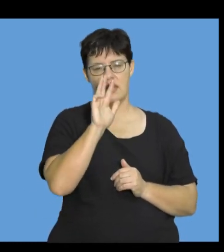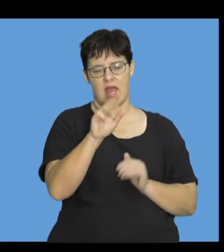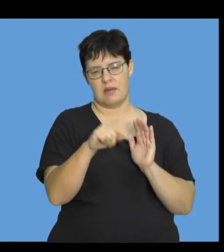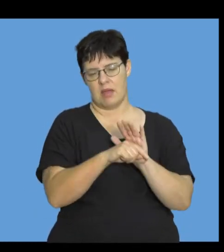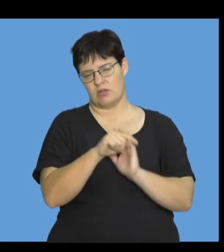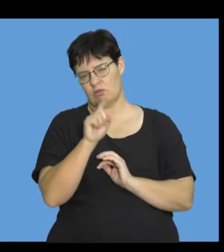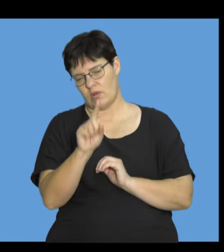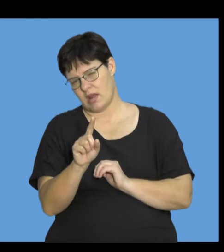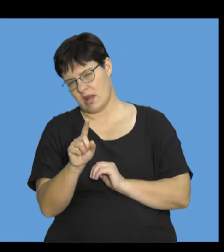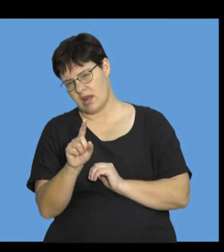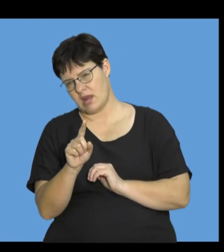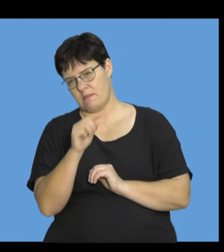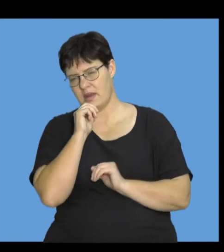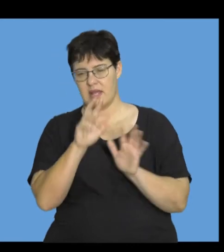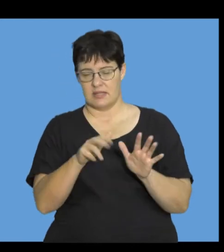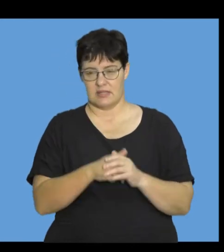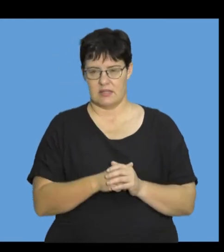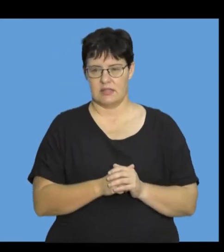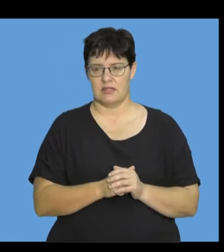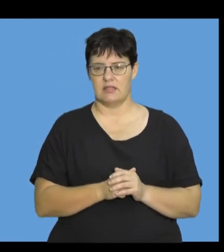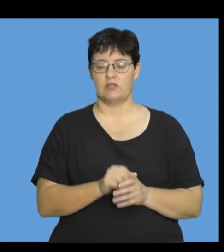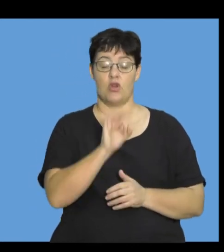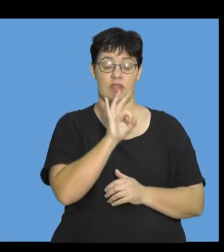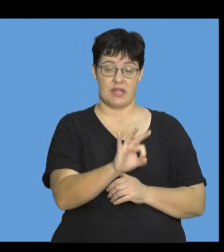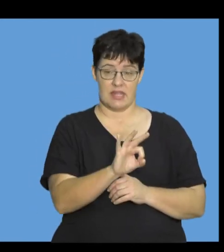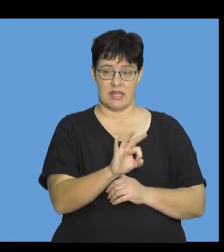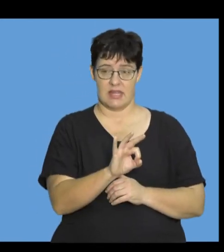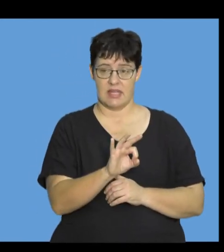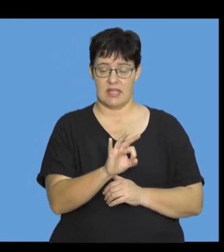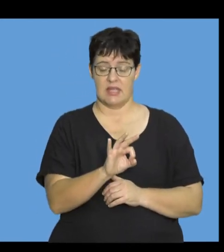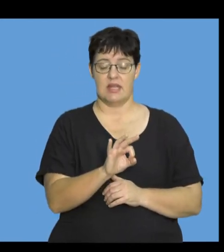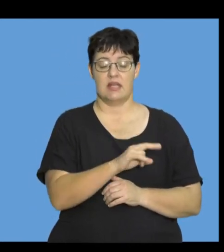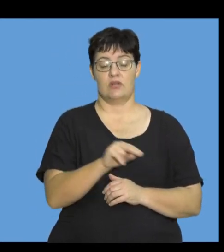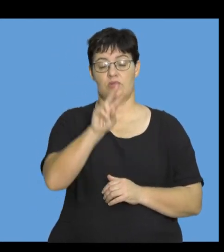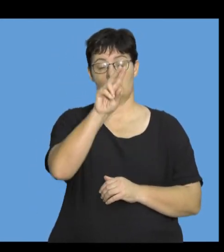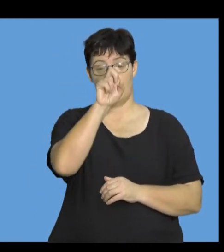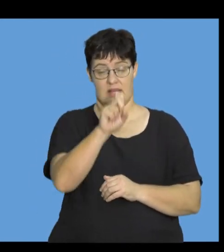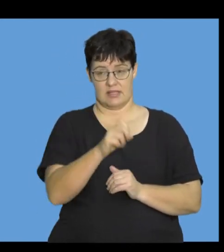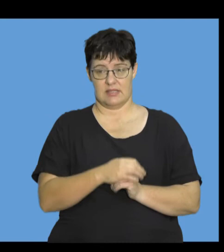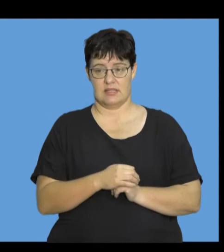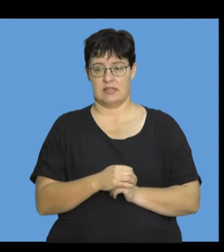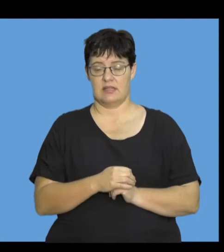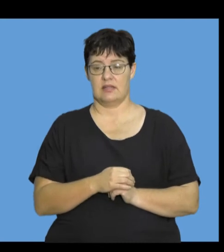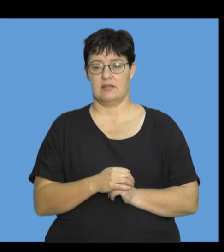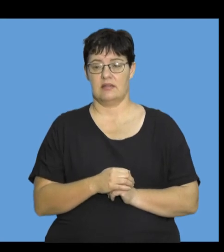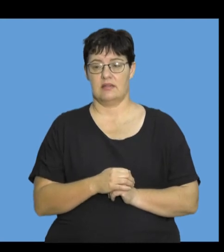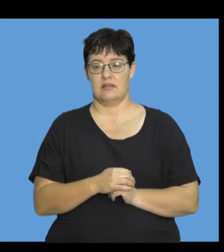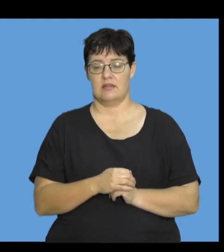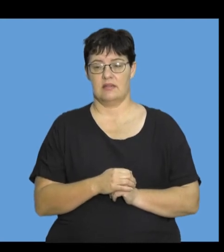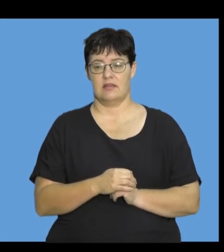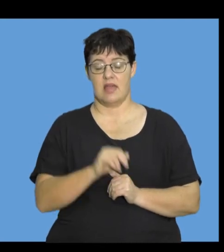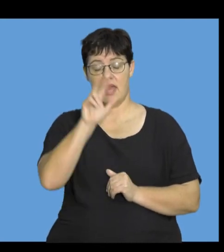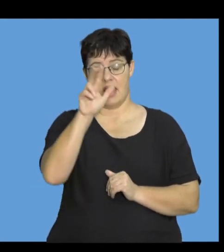9 minus 1, which is 8. So this is going to be 3 to the exponent of 2x